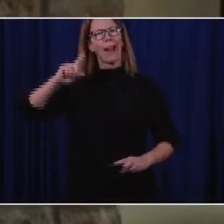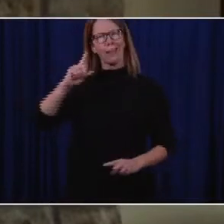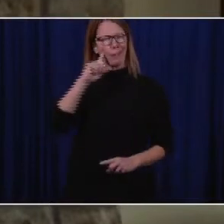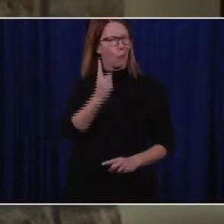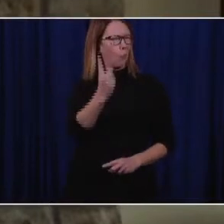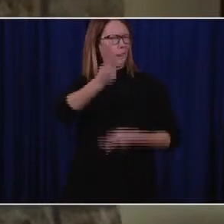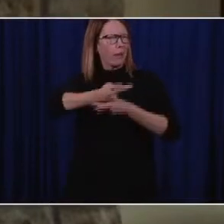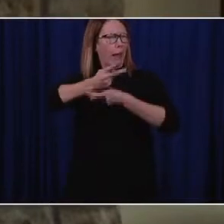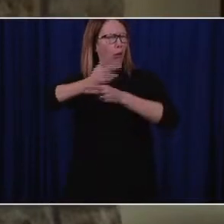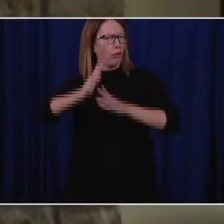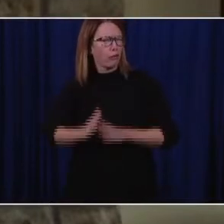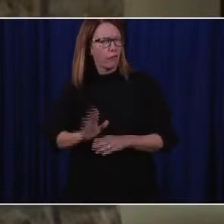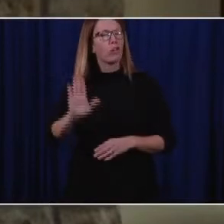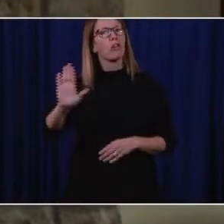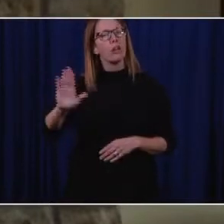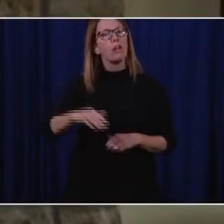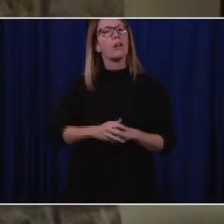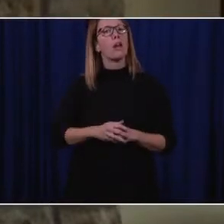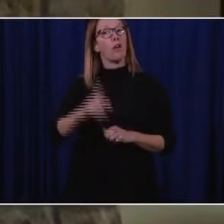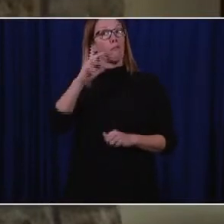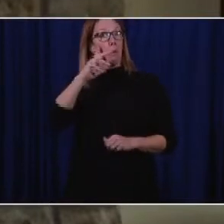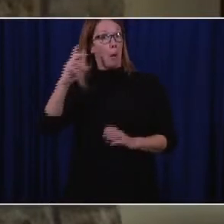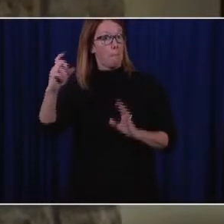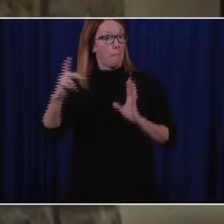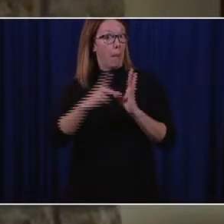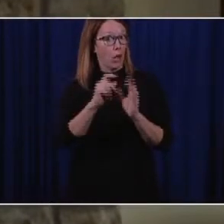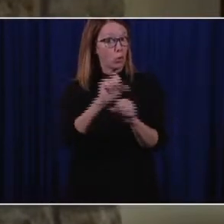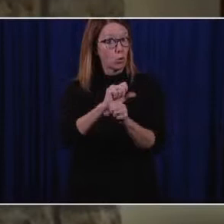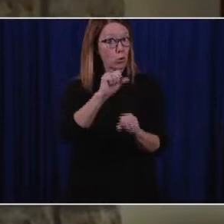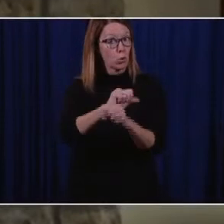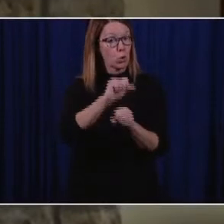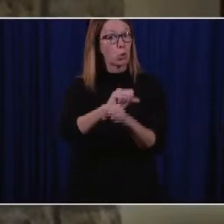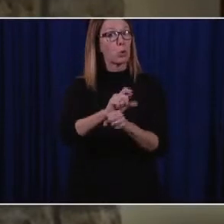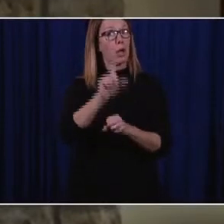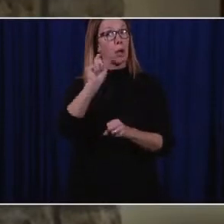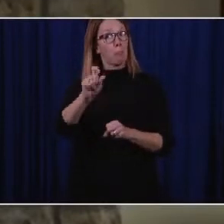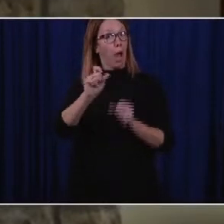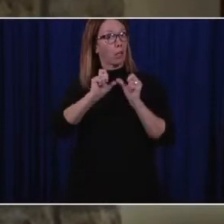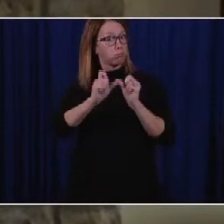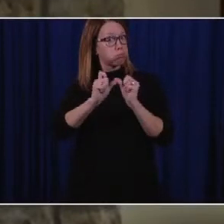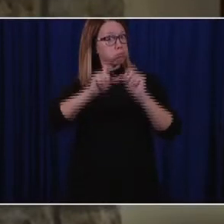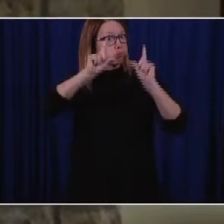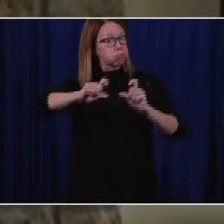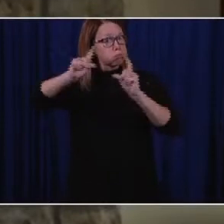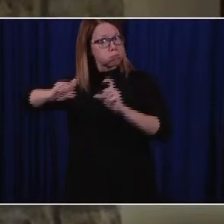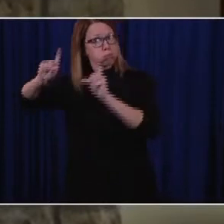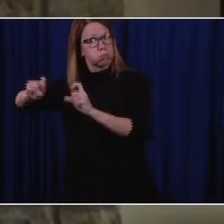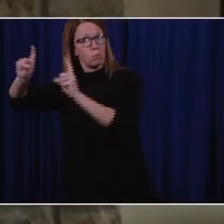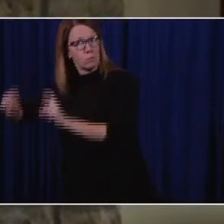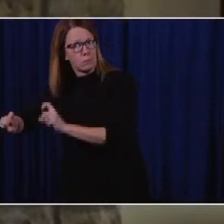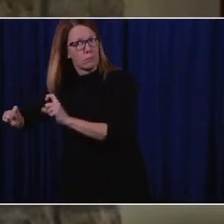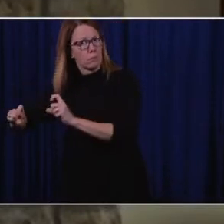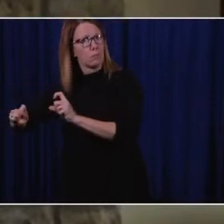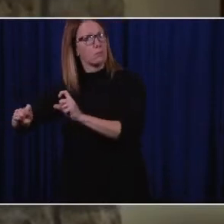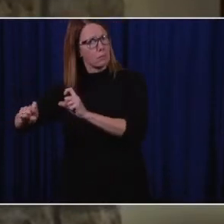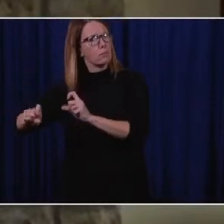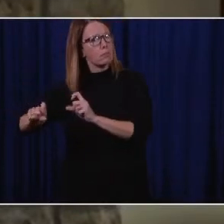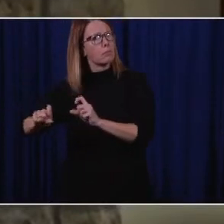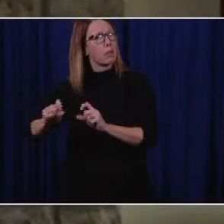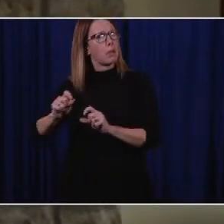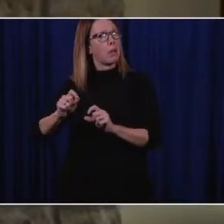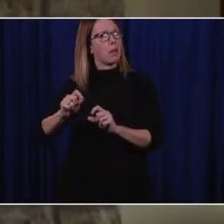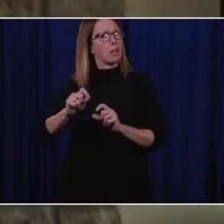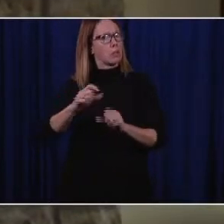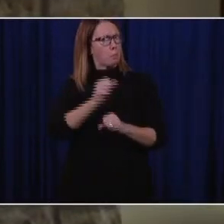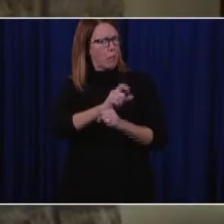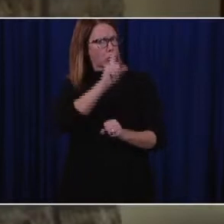believe, that in order to come back to work, has to continue to get tested to see if he or she comes back positive